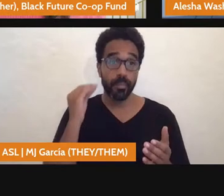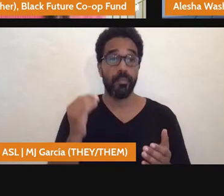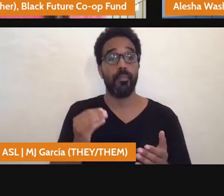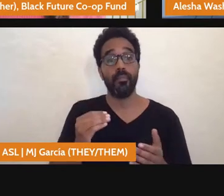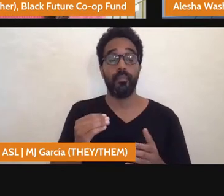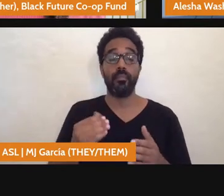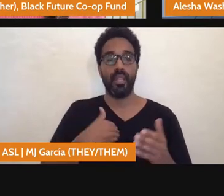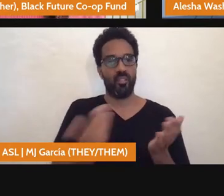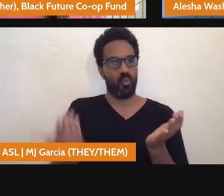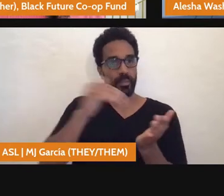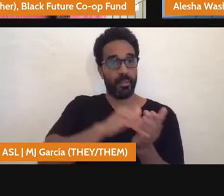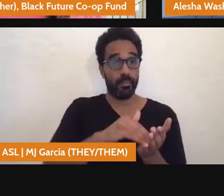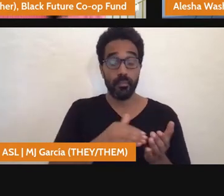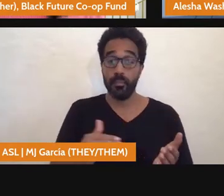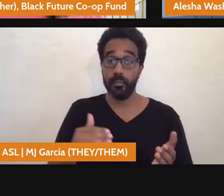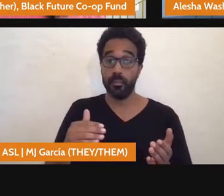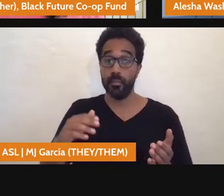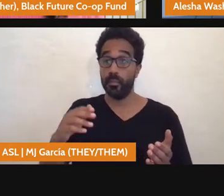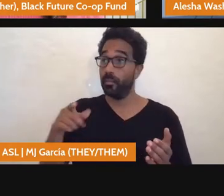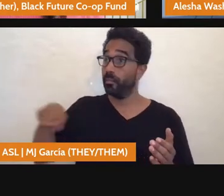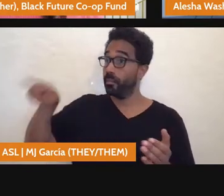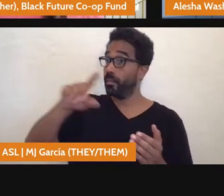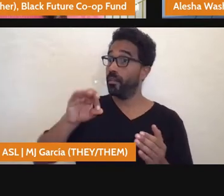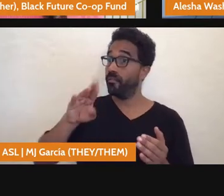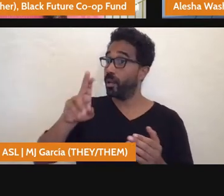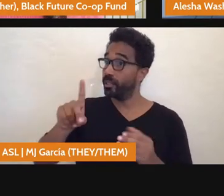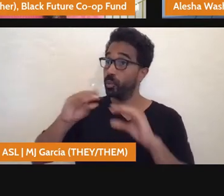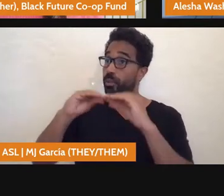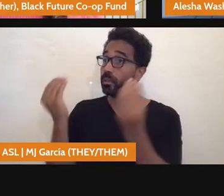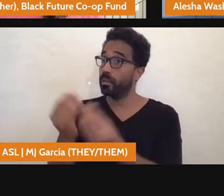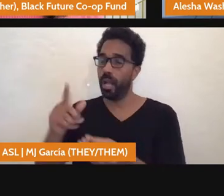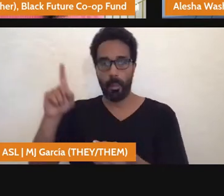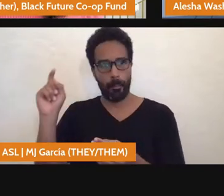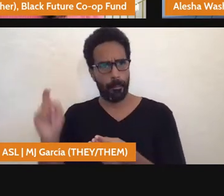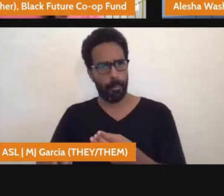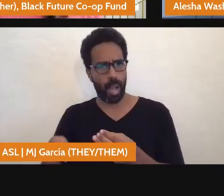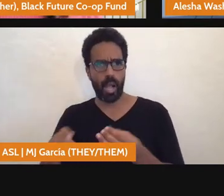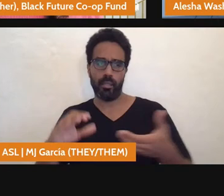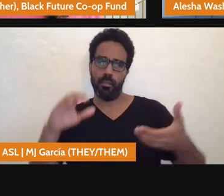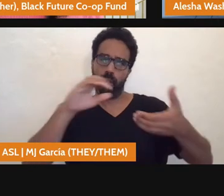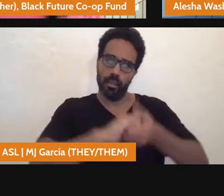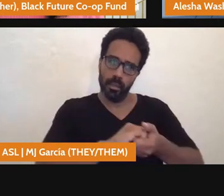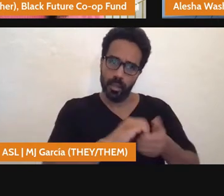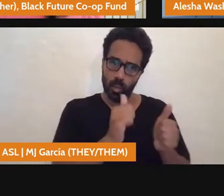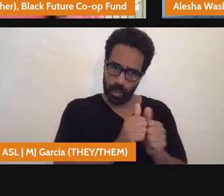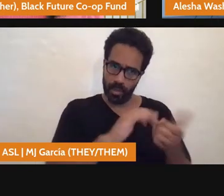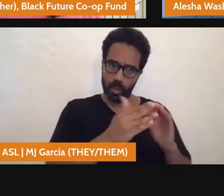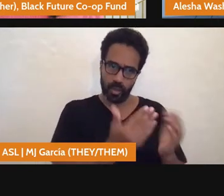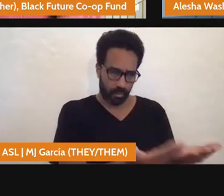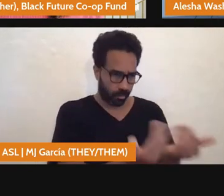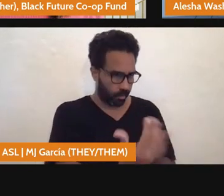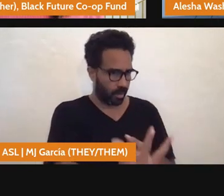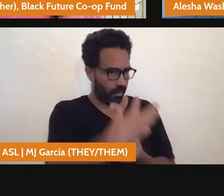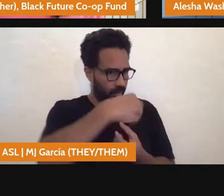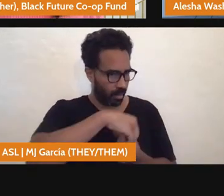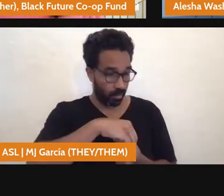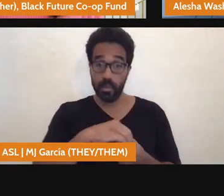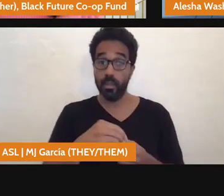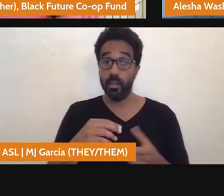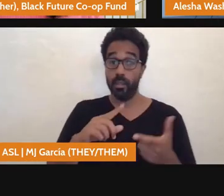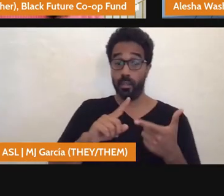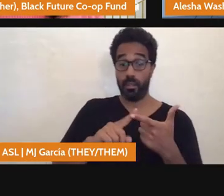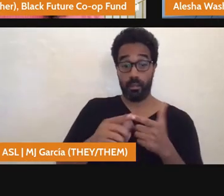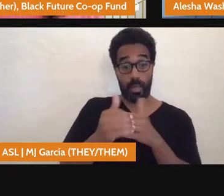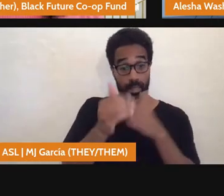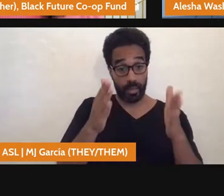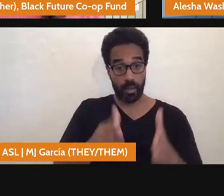into community by bringing them into the conversation. And this work can be challenging. Leaders must also rest and restore. There's